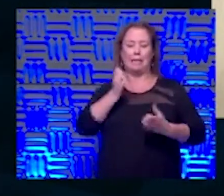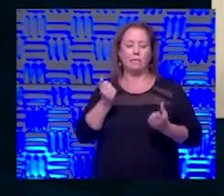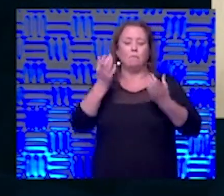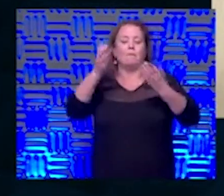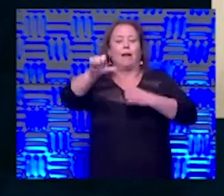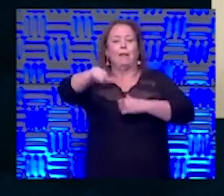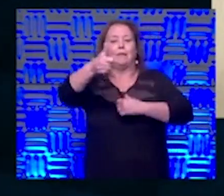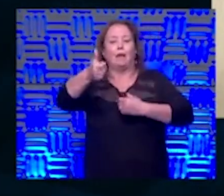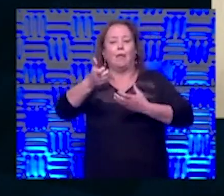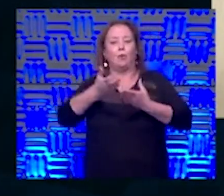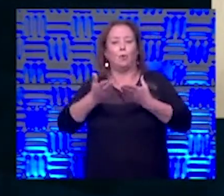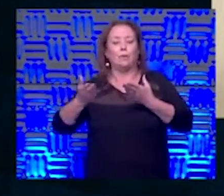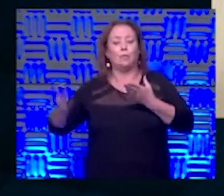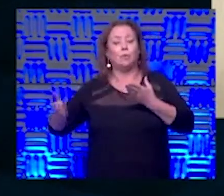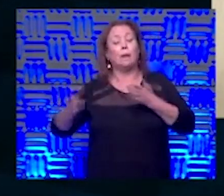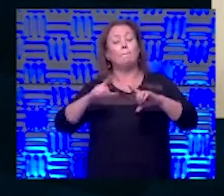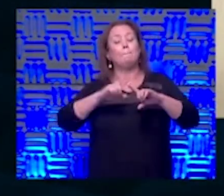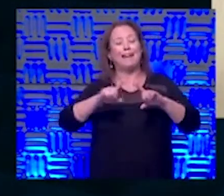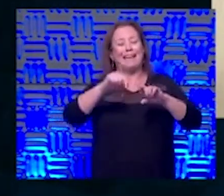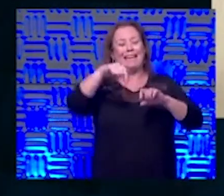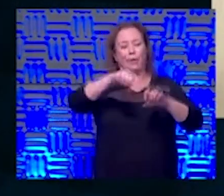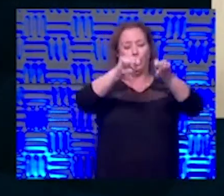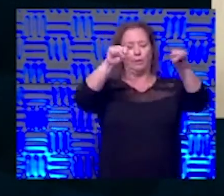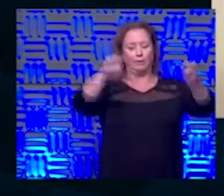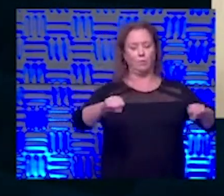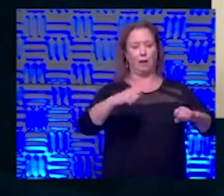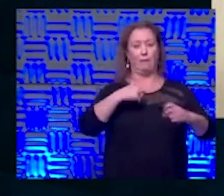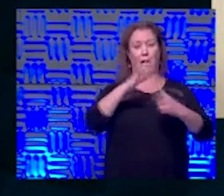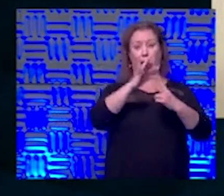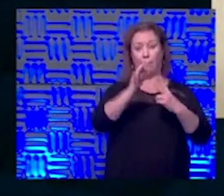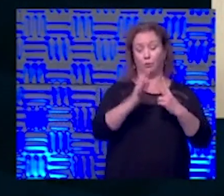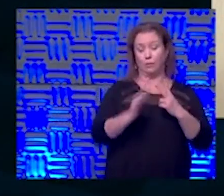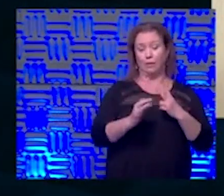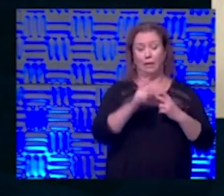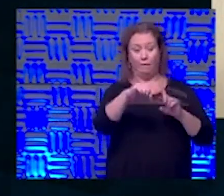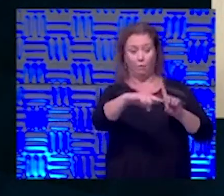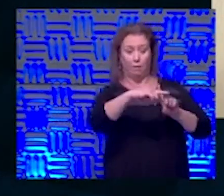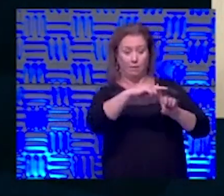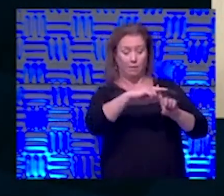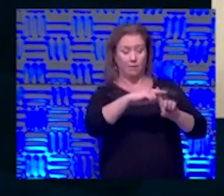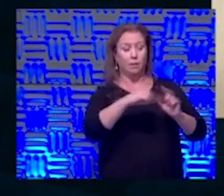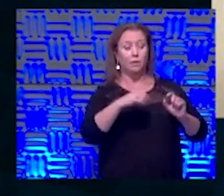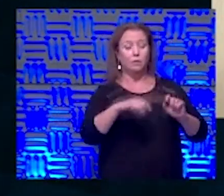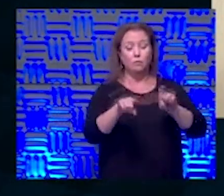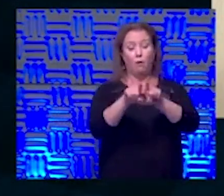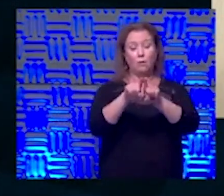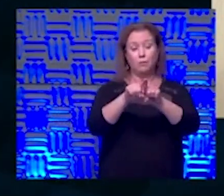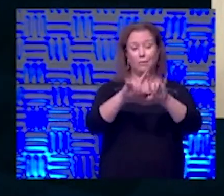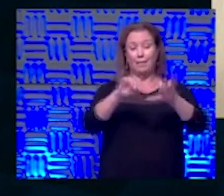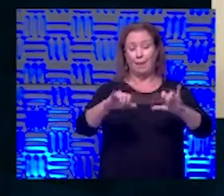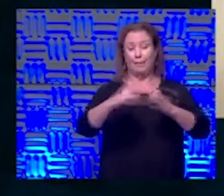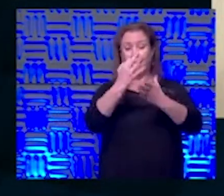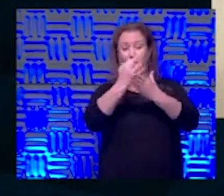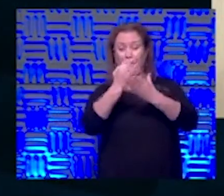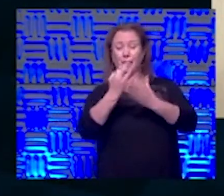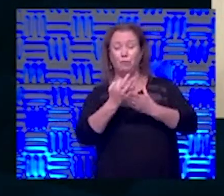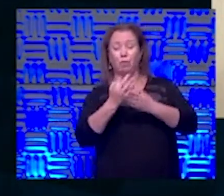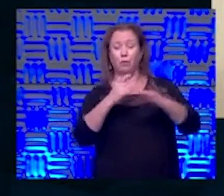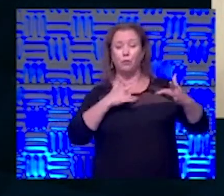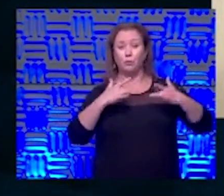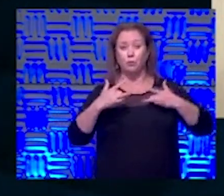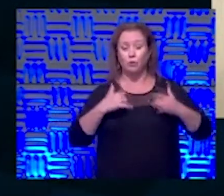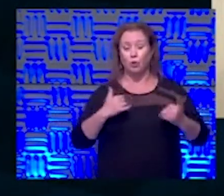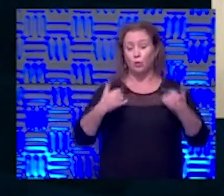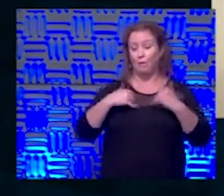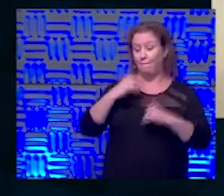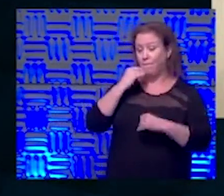if in the system we had some options of you are testing positive, do you have financial concerns? Do you have food concerns? And if so, here